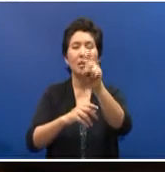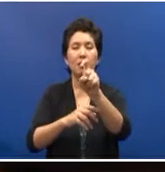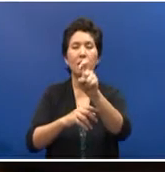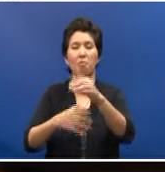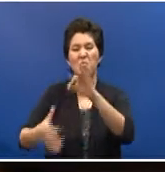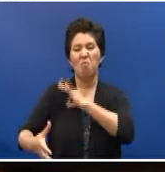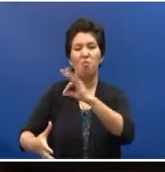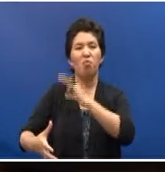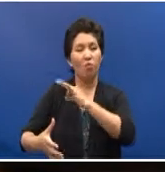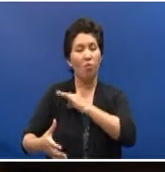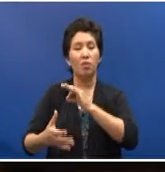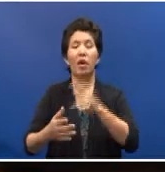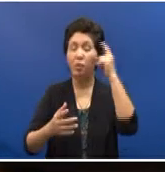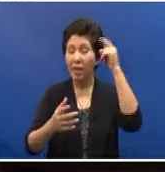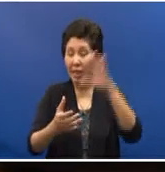And it is believed that